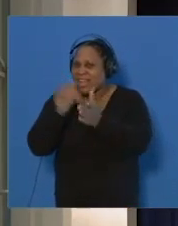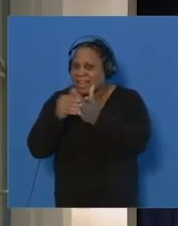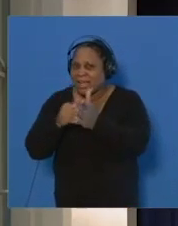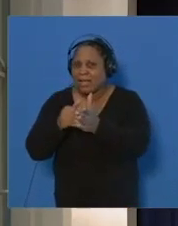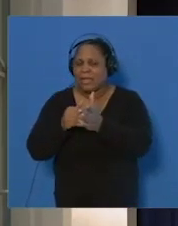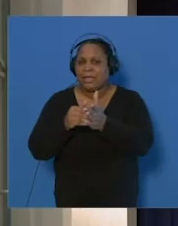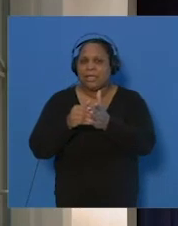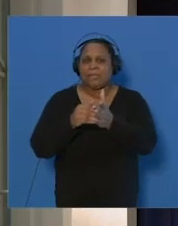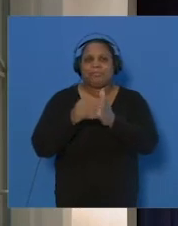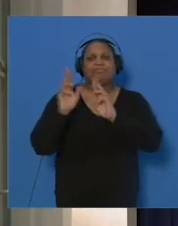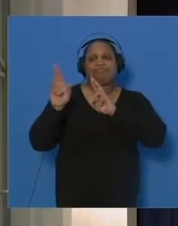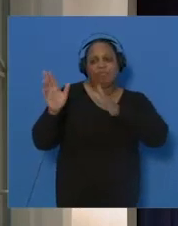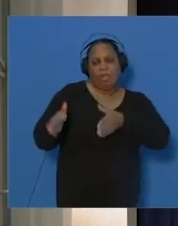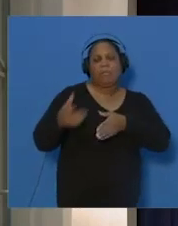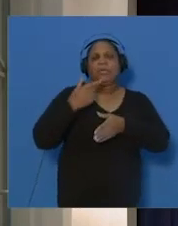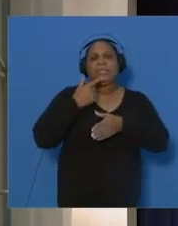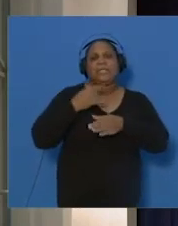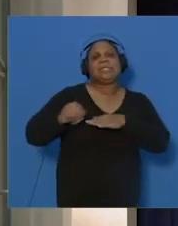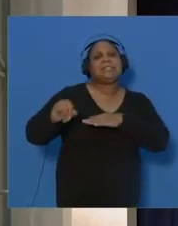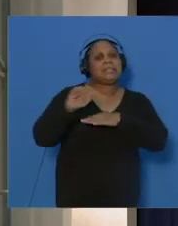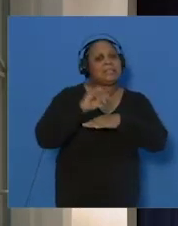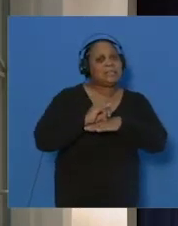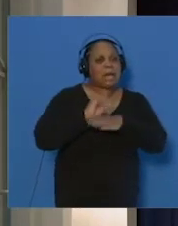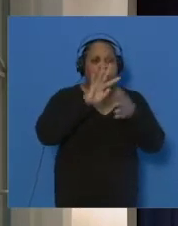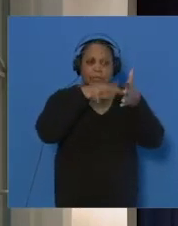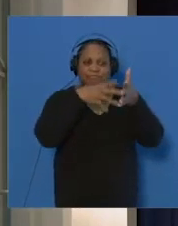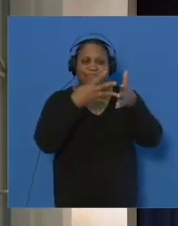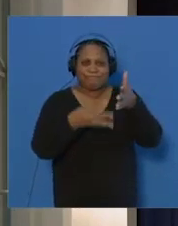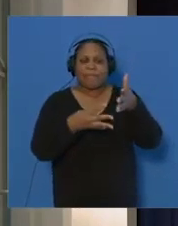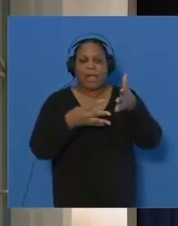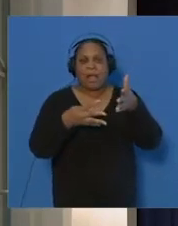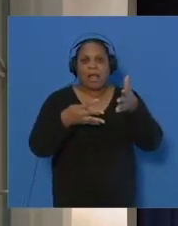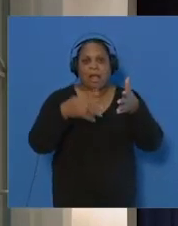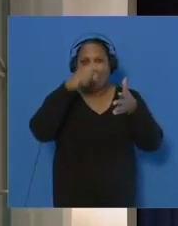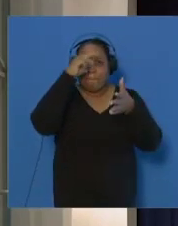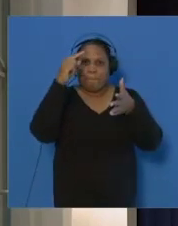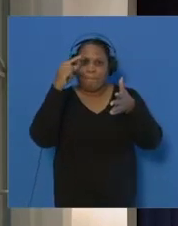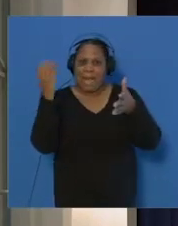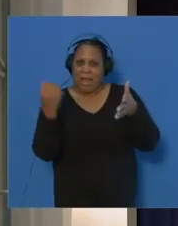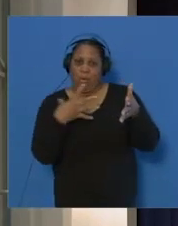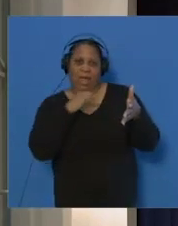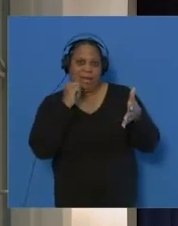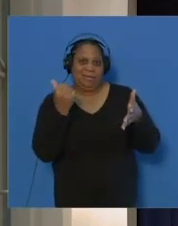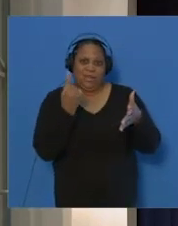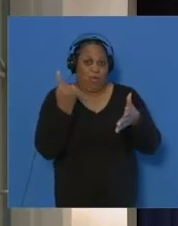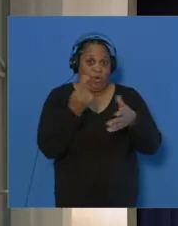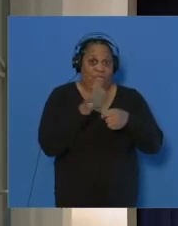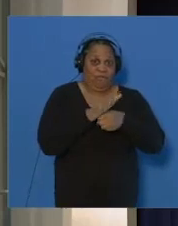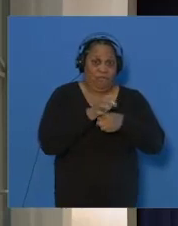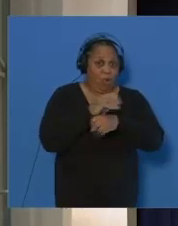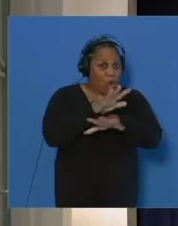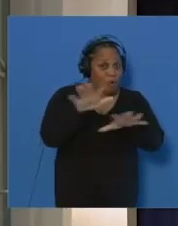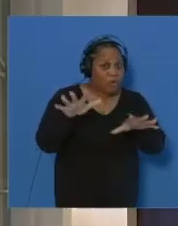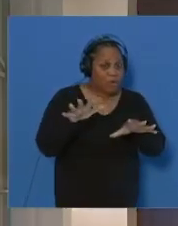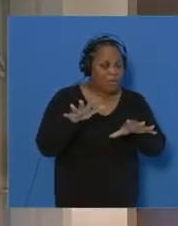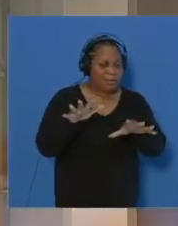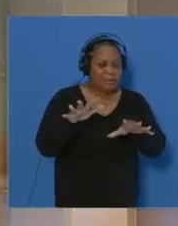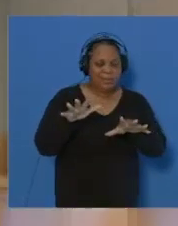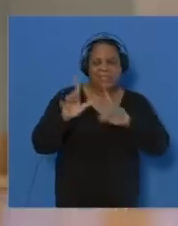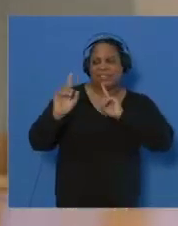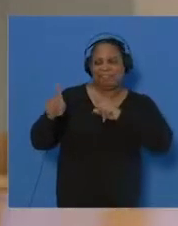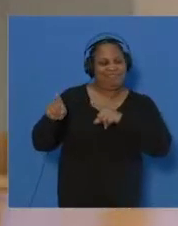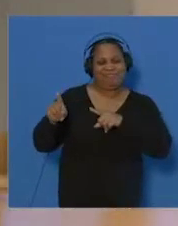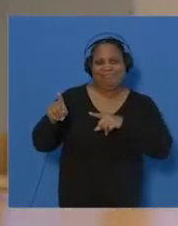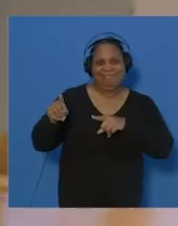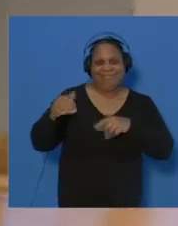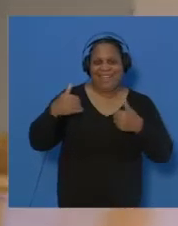as to the island demographic of black, white, and other in Bermuda, and not just for COVID-19? Oh, I don't have that with me, but